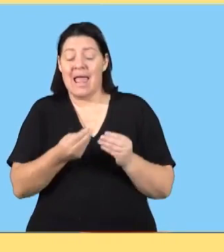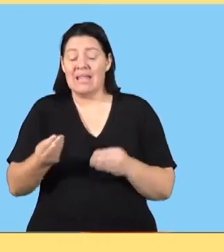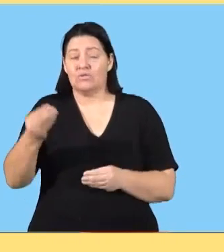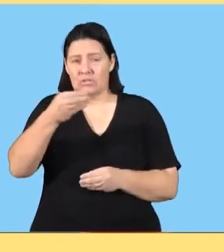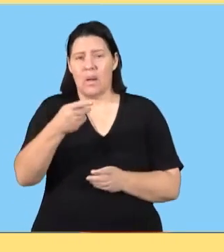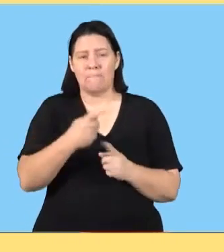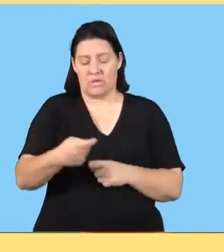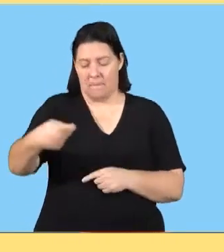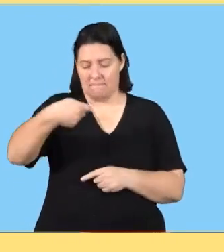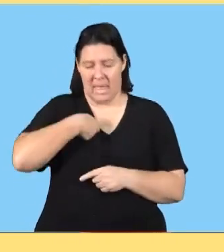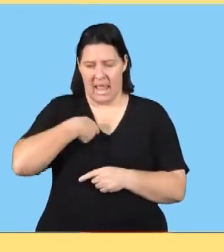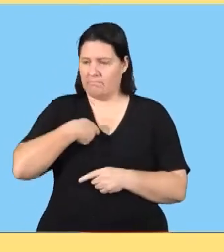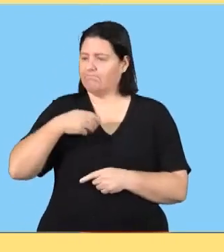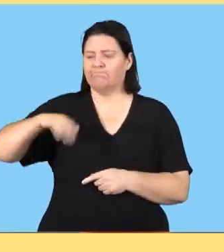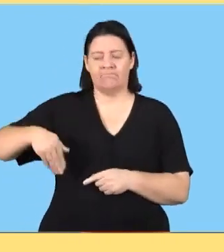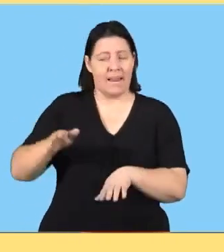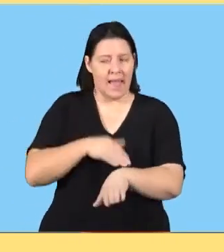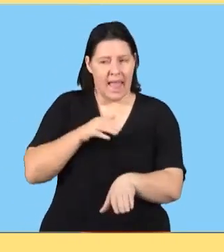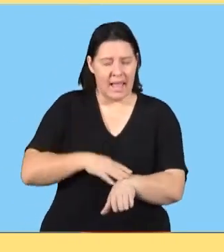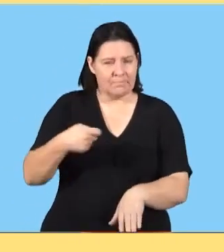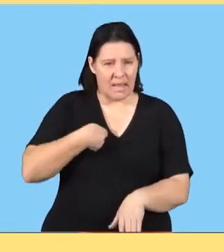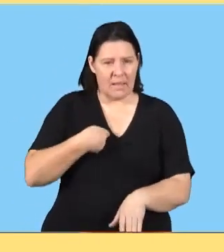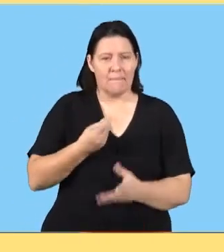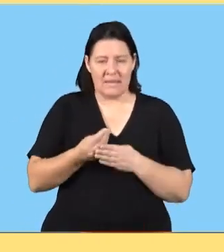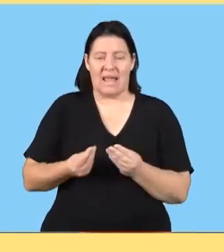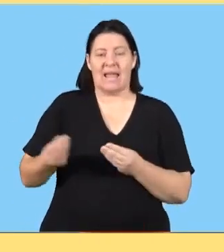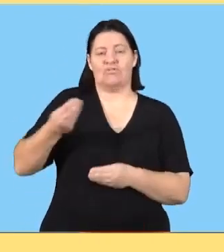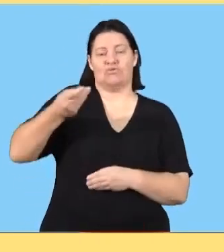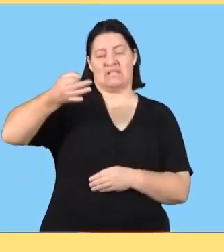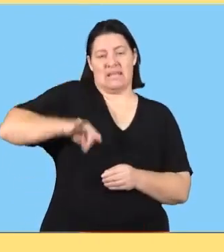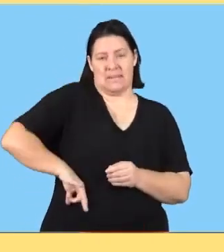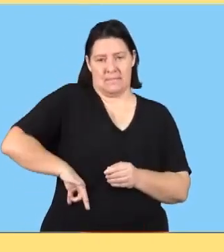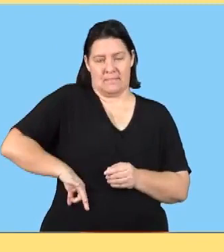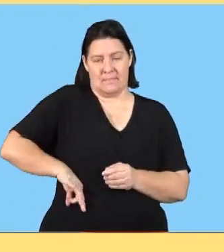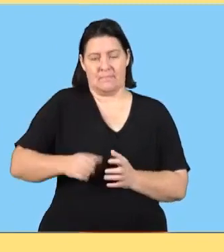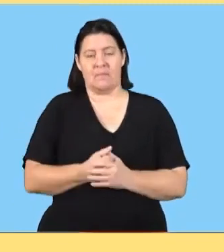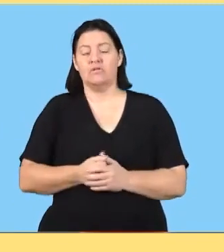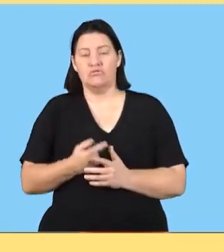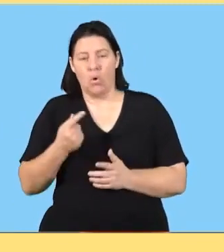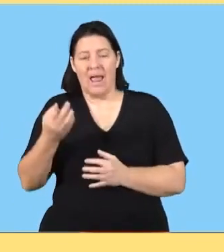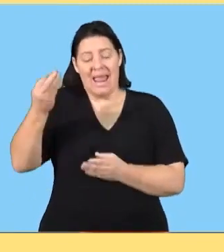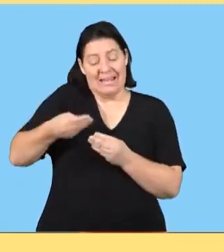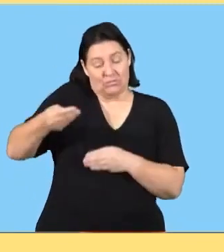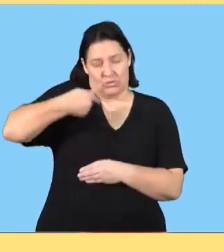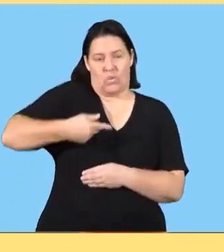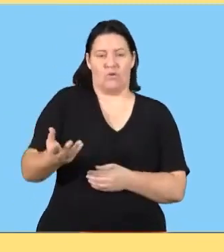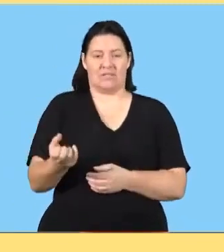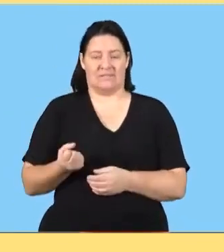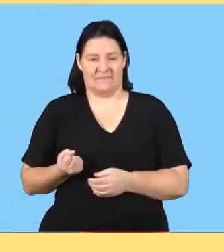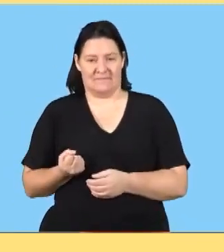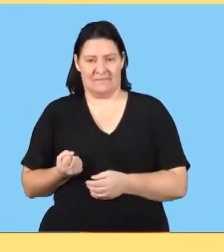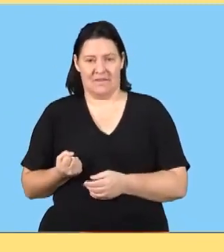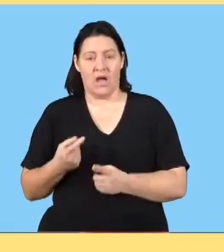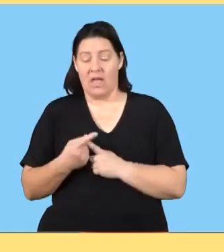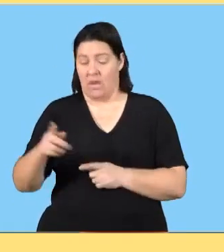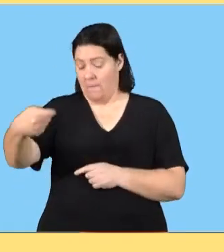Interest on overdue debtors is also considered interest income. This is interest that we receive. When a debtor